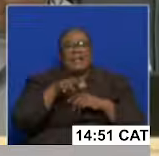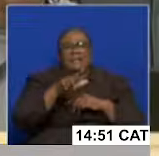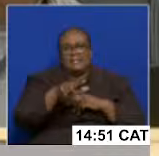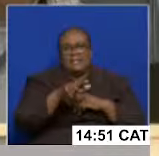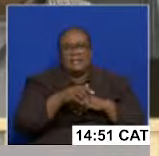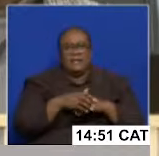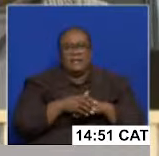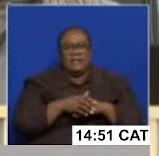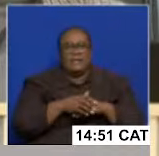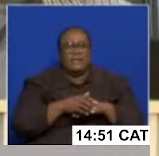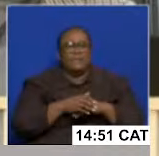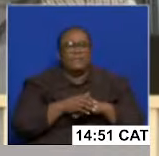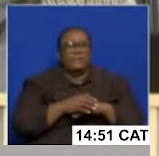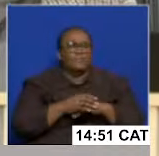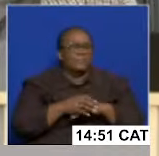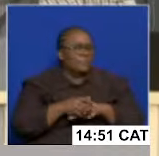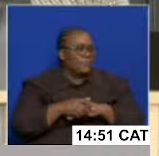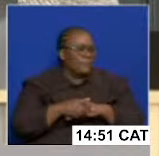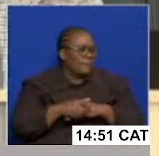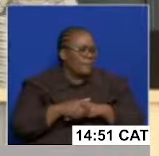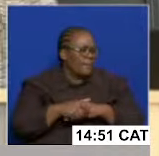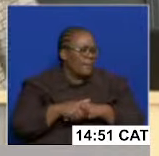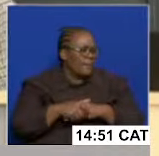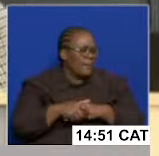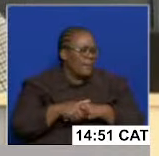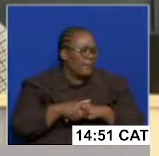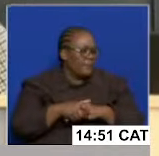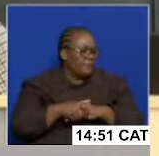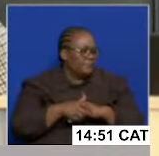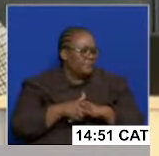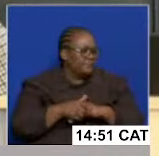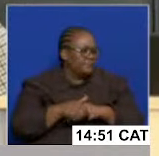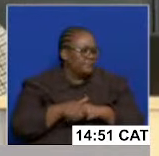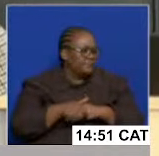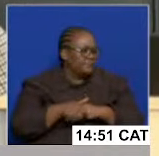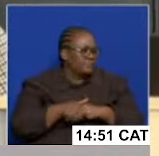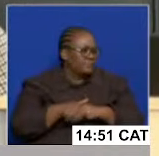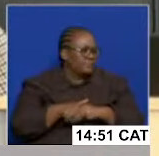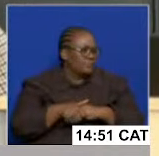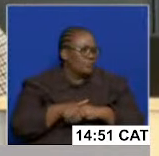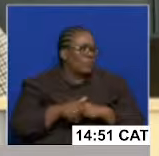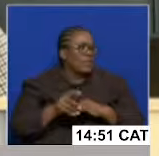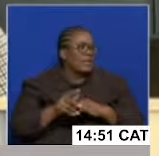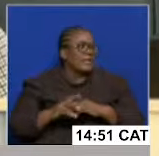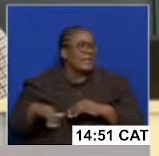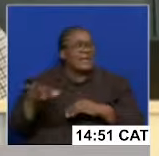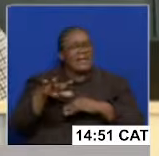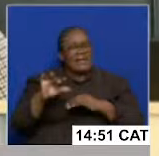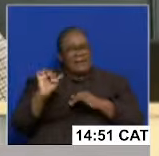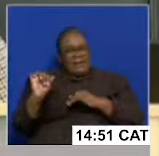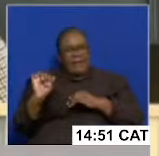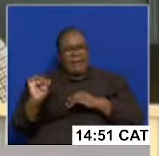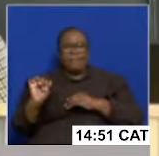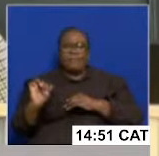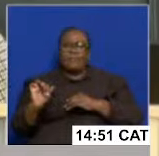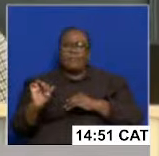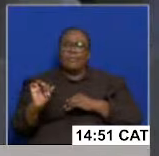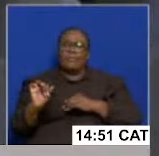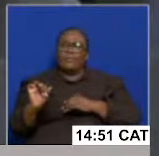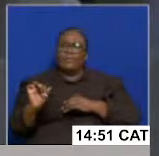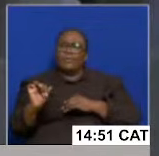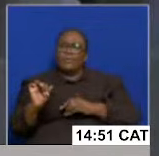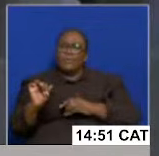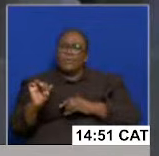cited at their area, and they were found with some